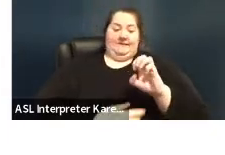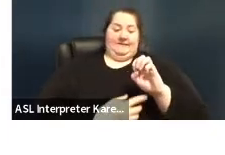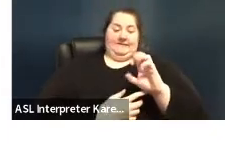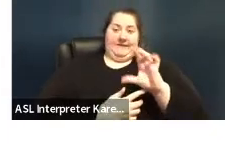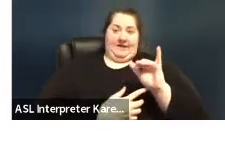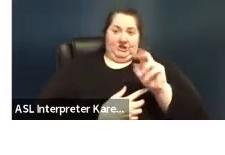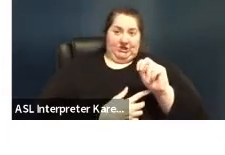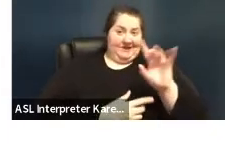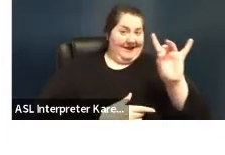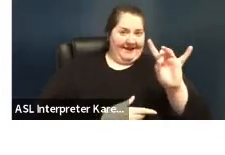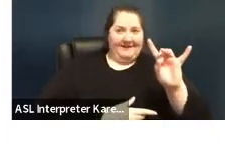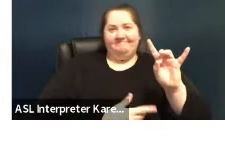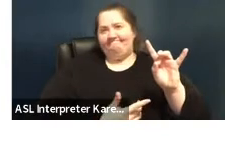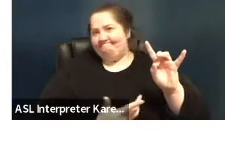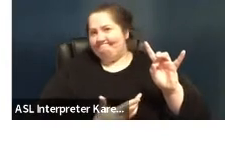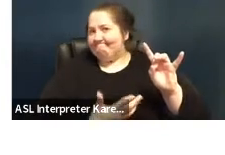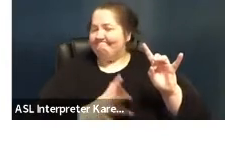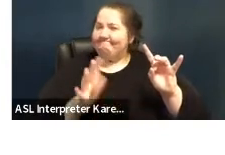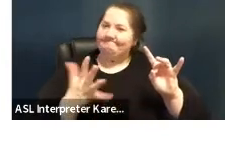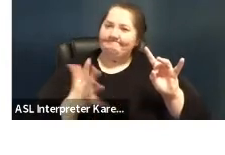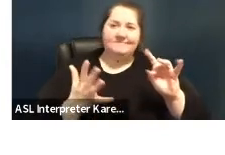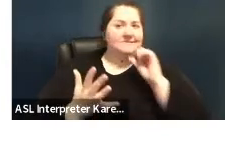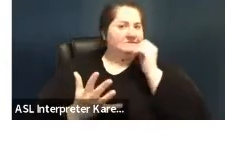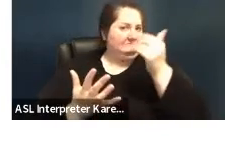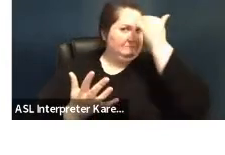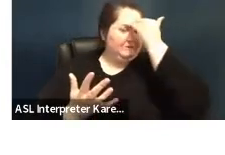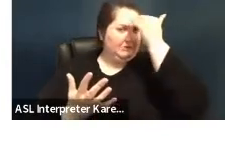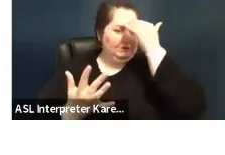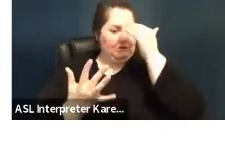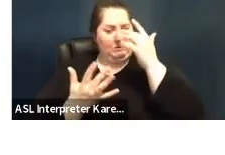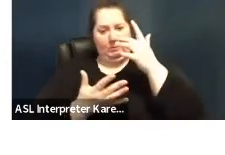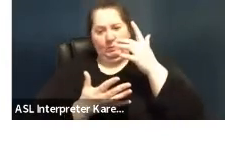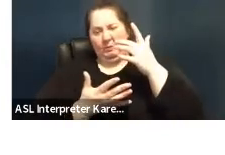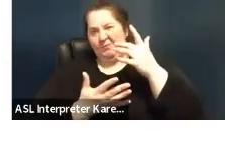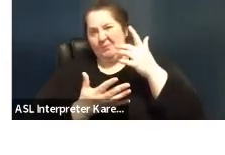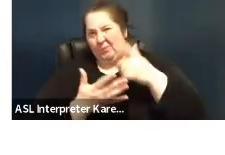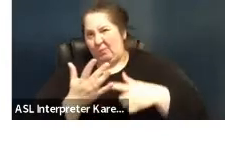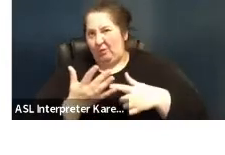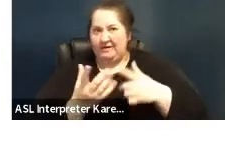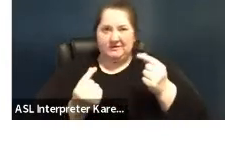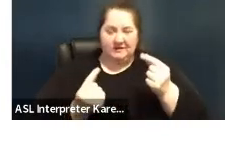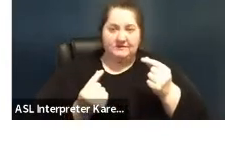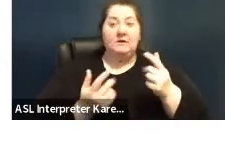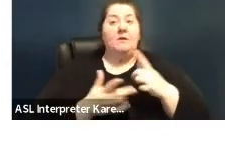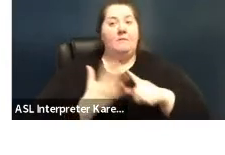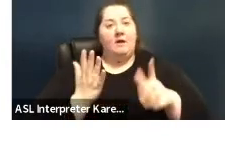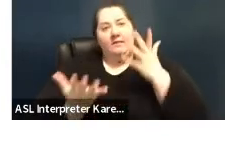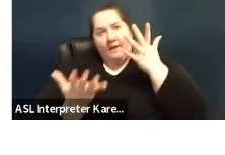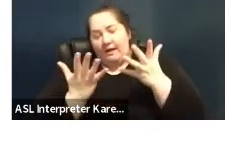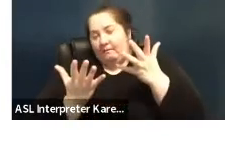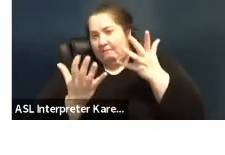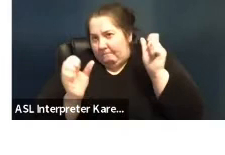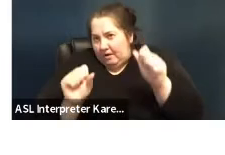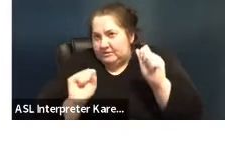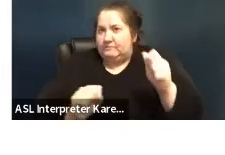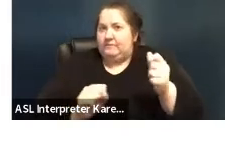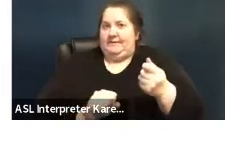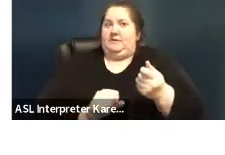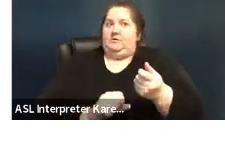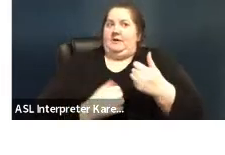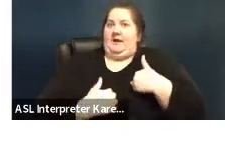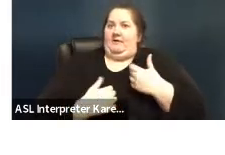really what that is or how it works, but that might trigger coverage under